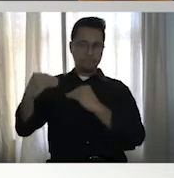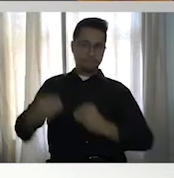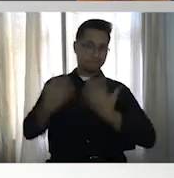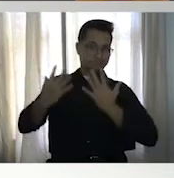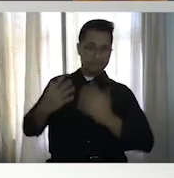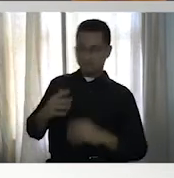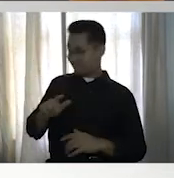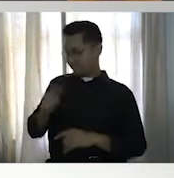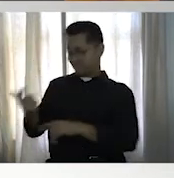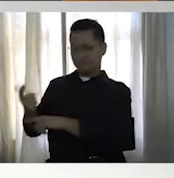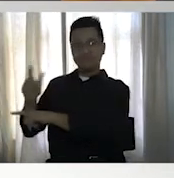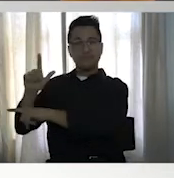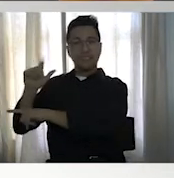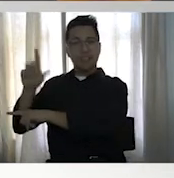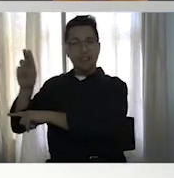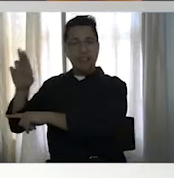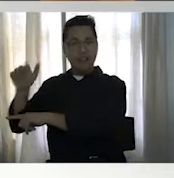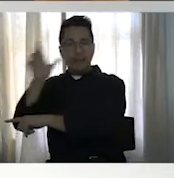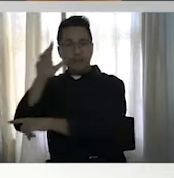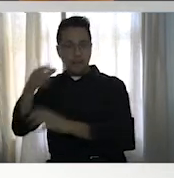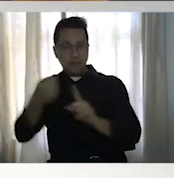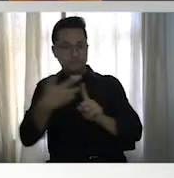She'll tell you a little bit about herself.